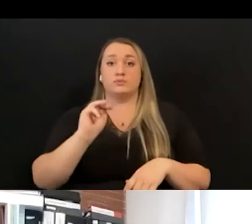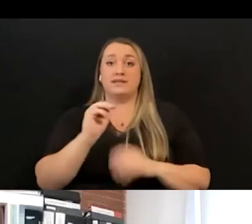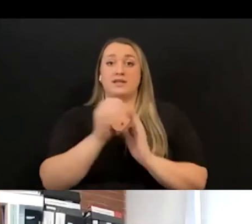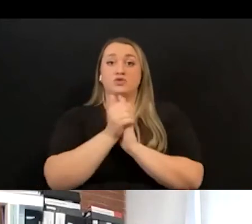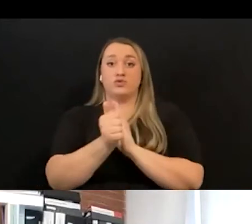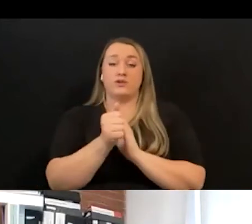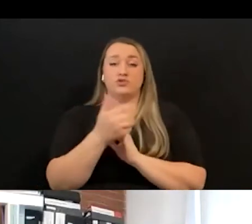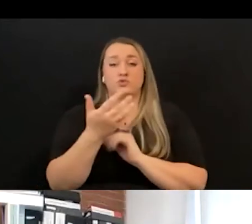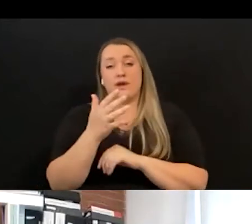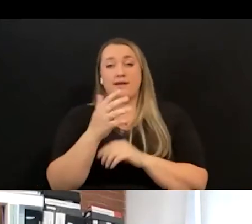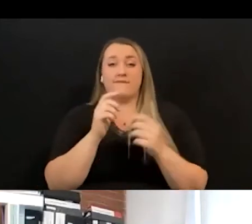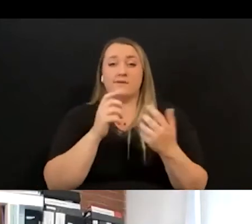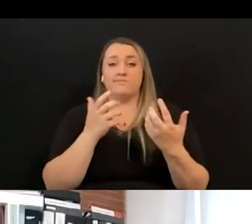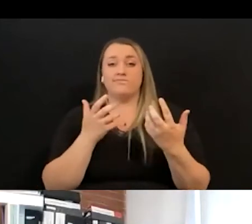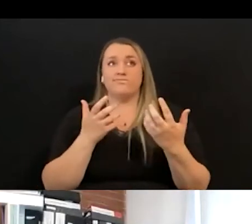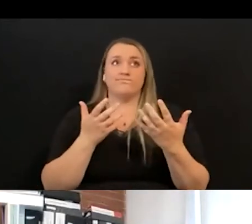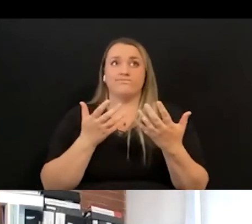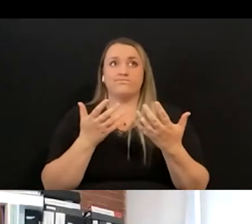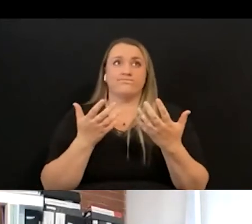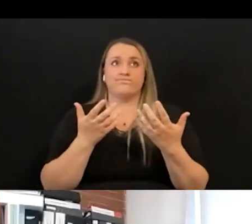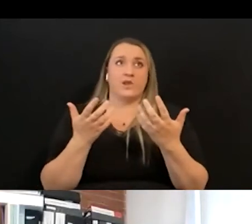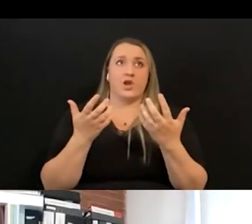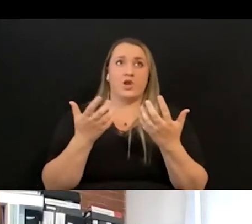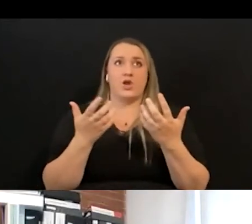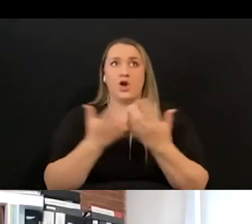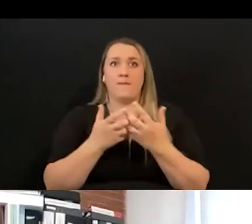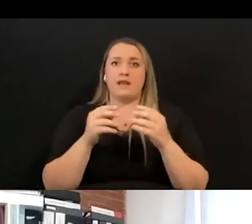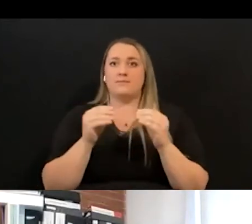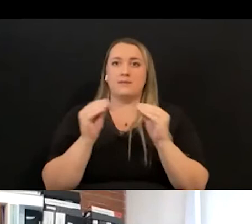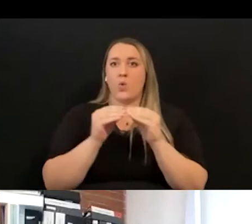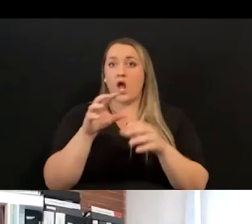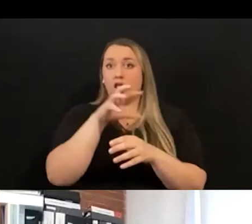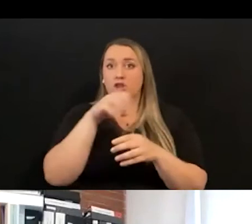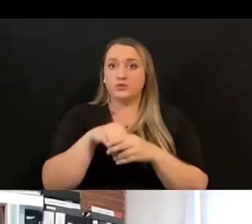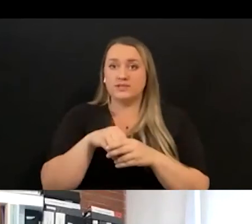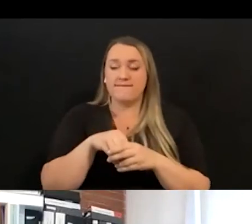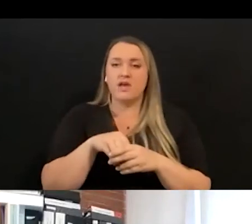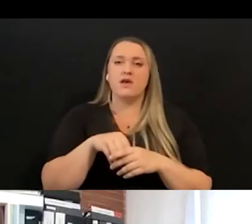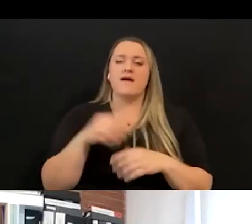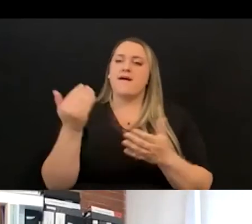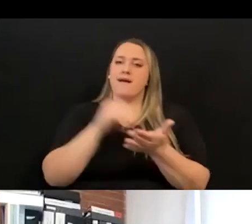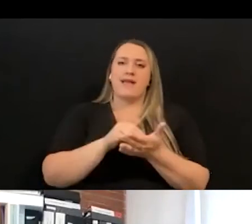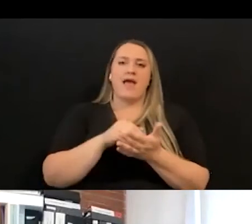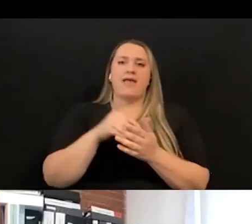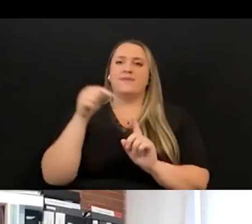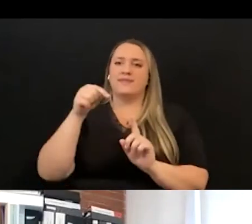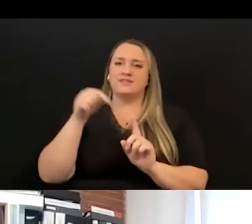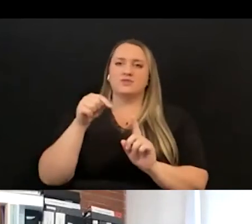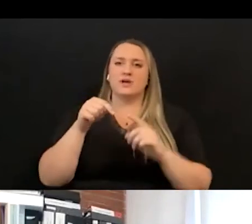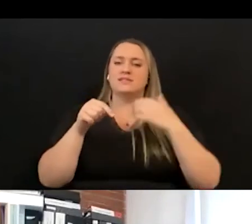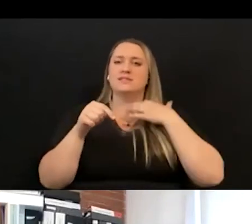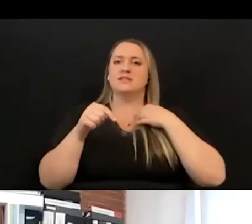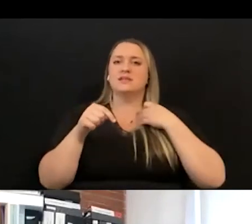kind of make it more inclusive. Again, this was kind of the impetus was